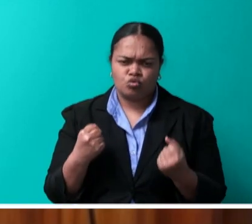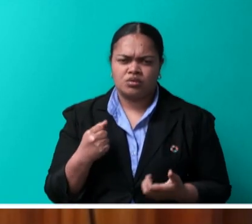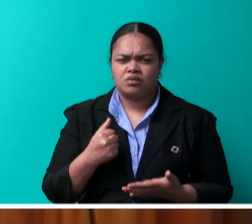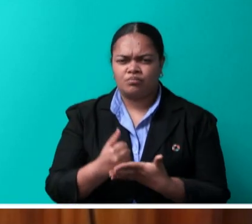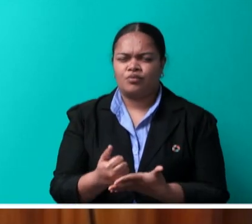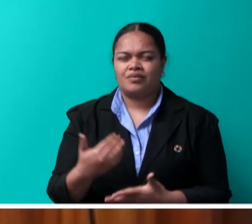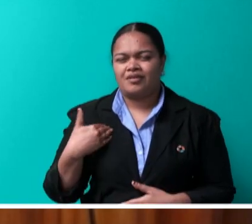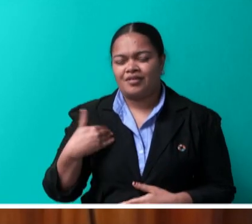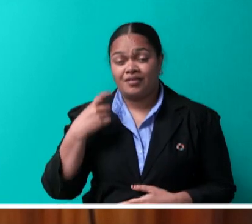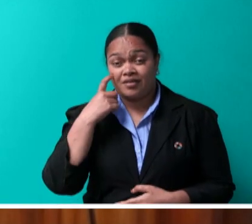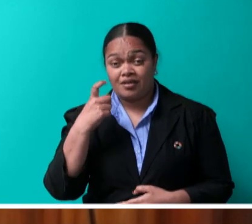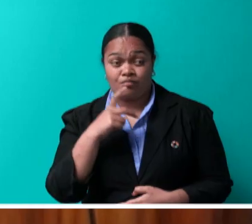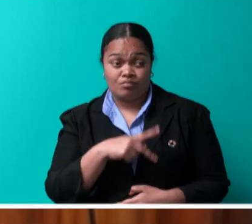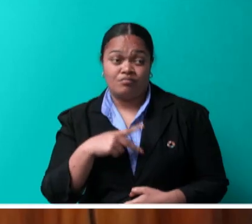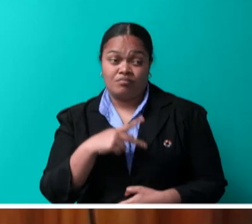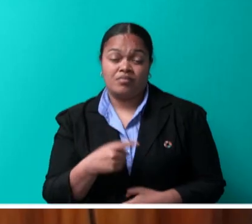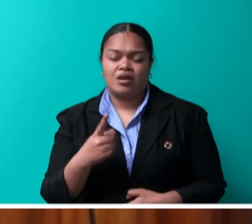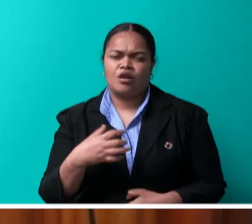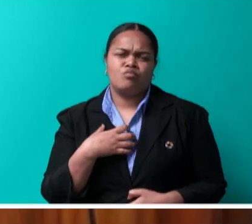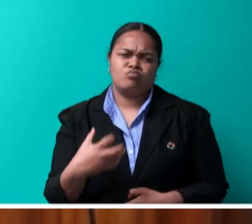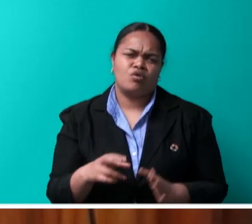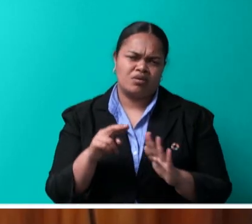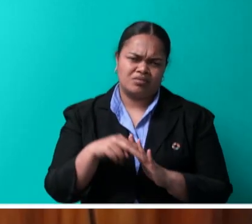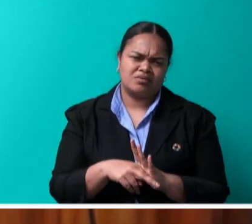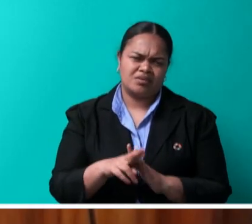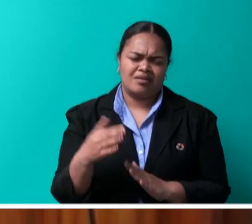healthcare professionals, and a more resilient health system.